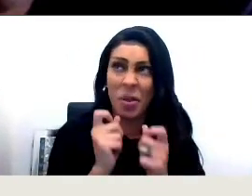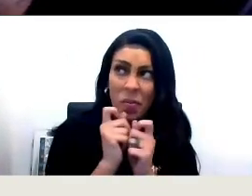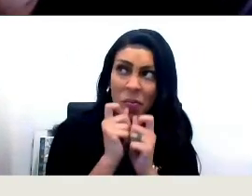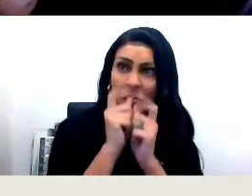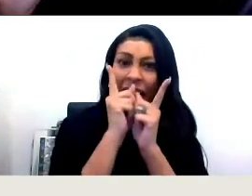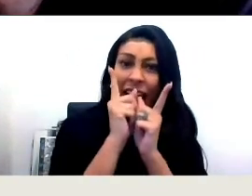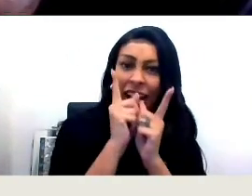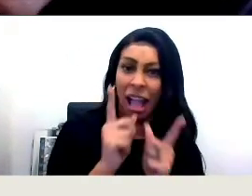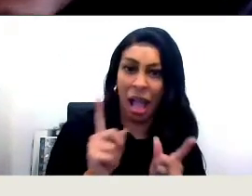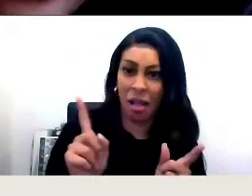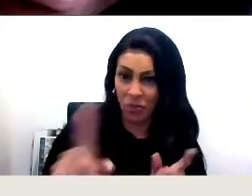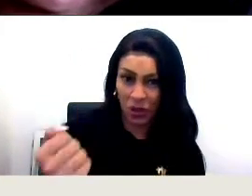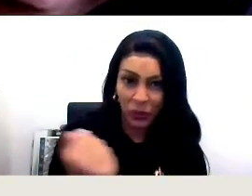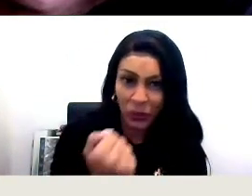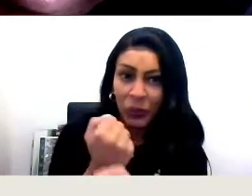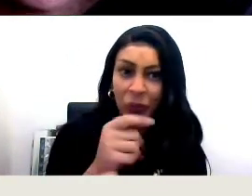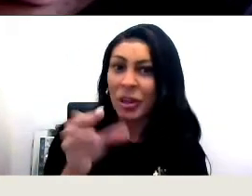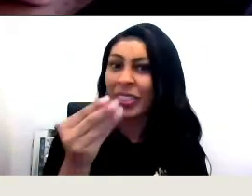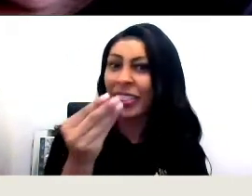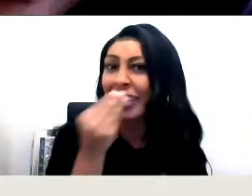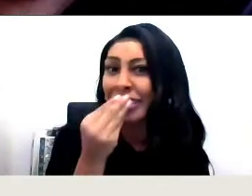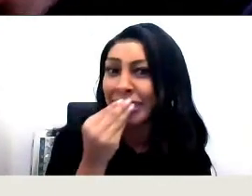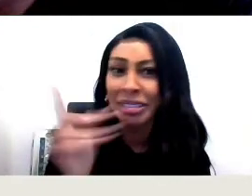up, what do they do? What do they eat?